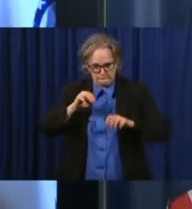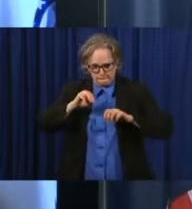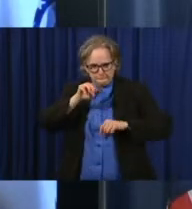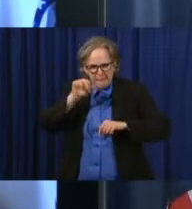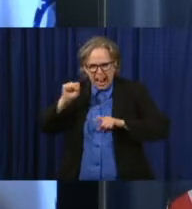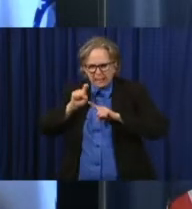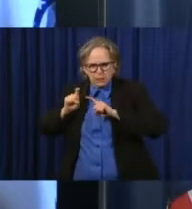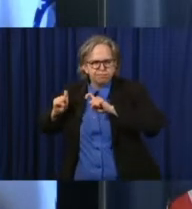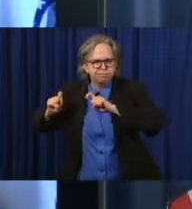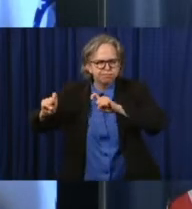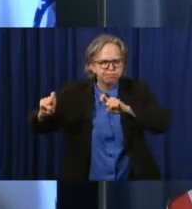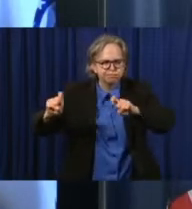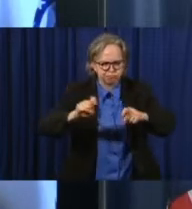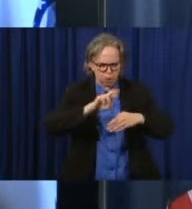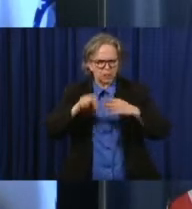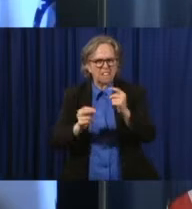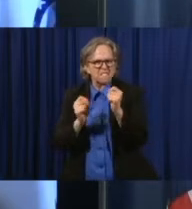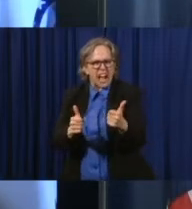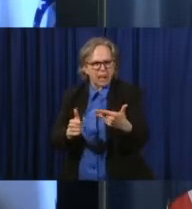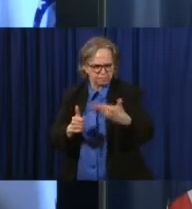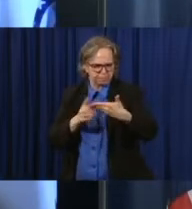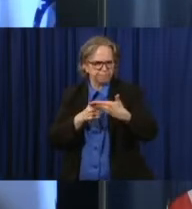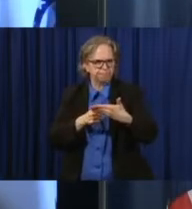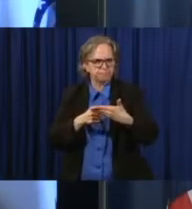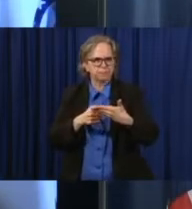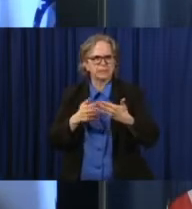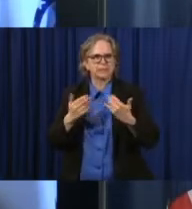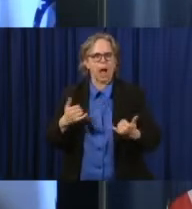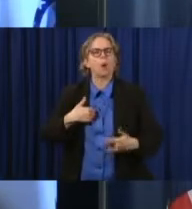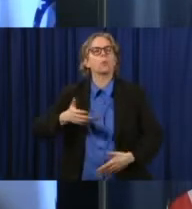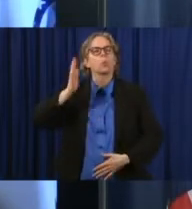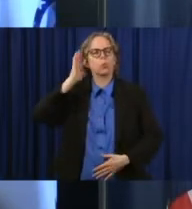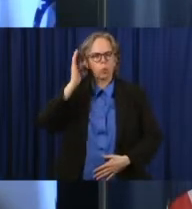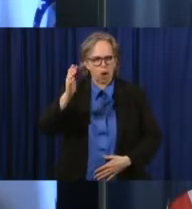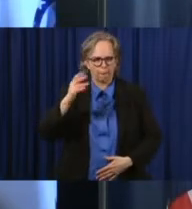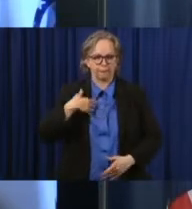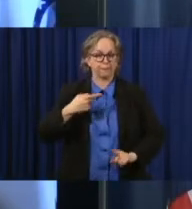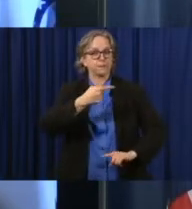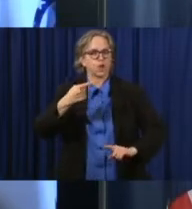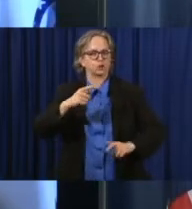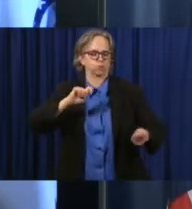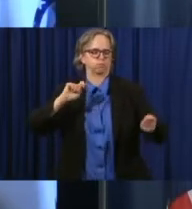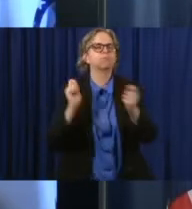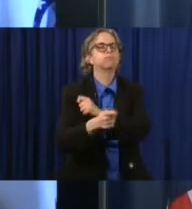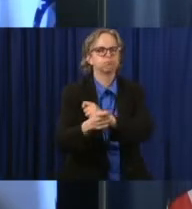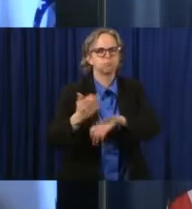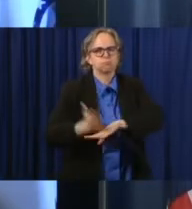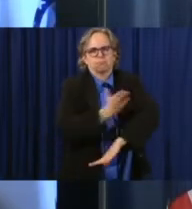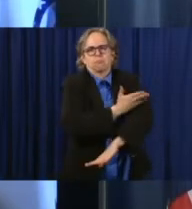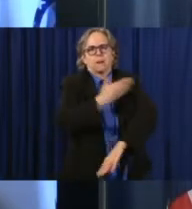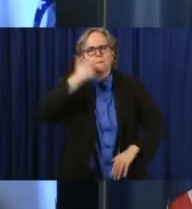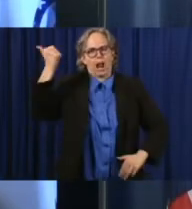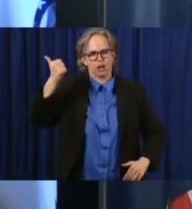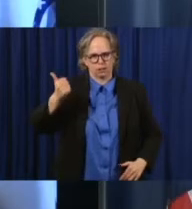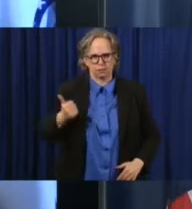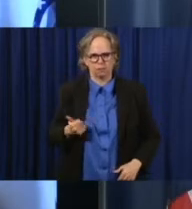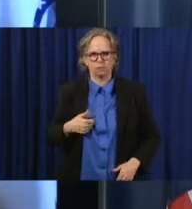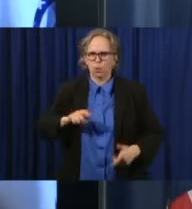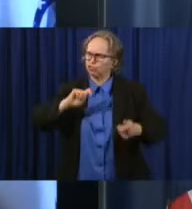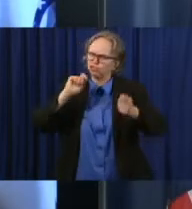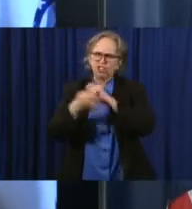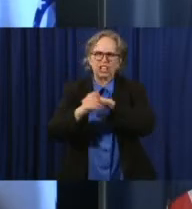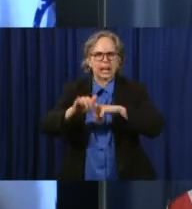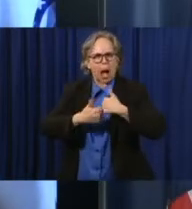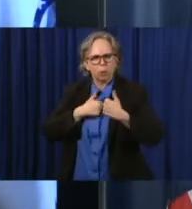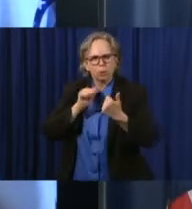now we're going to be the first people to evolve, because we need to do things that help us take action to help people